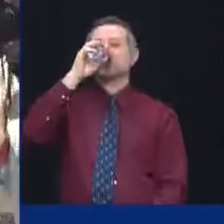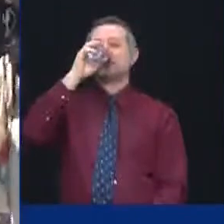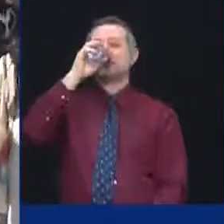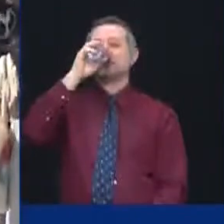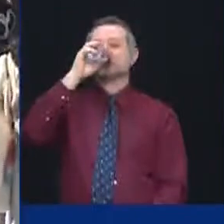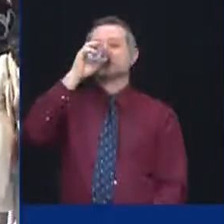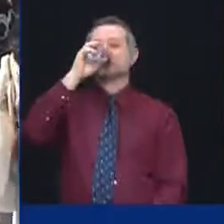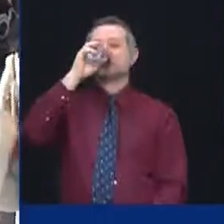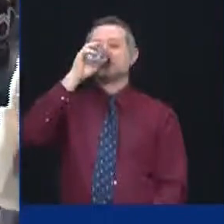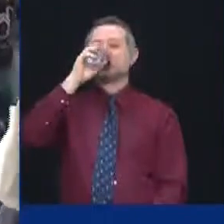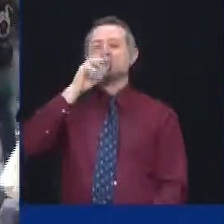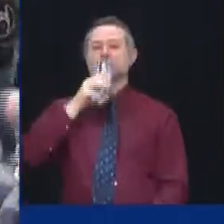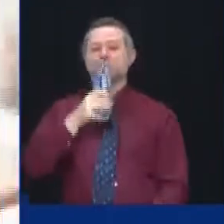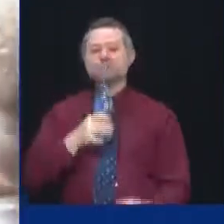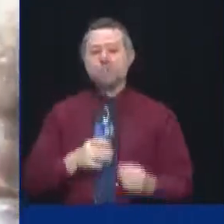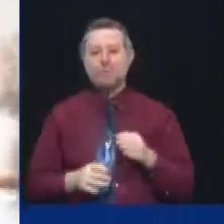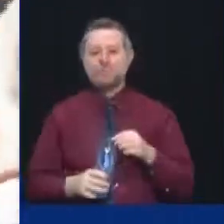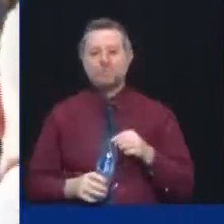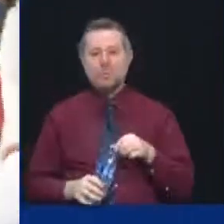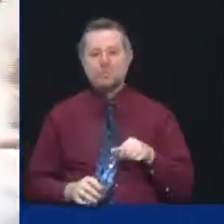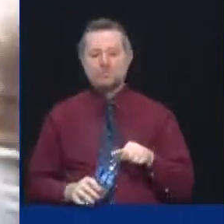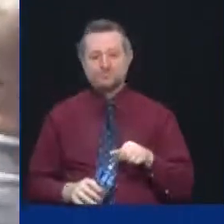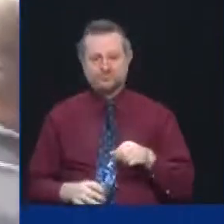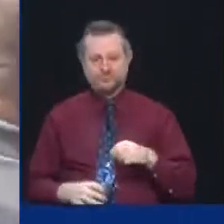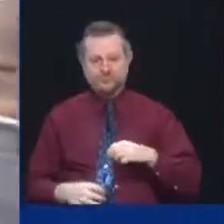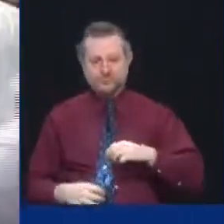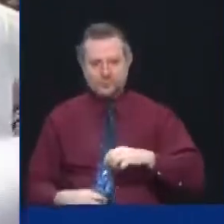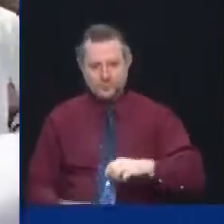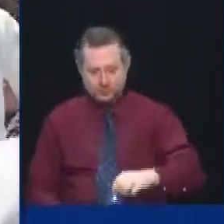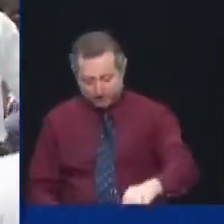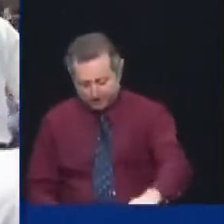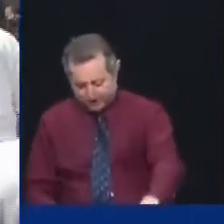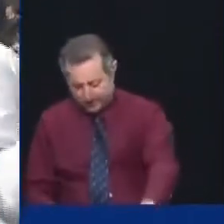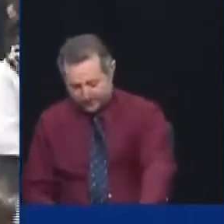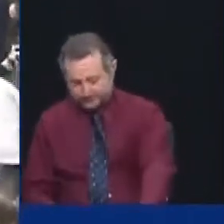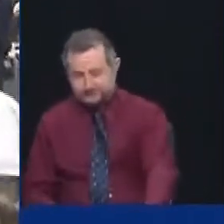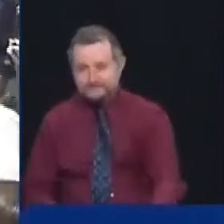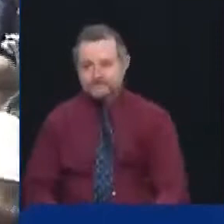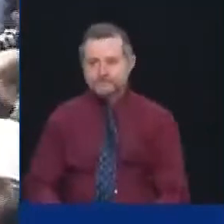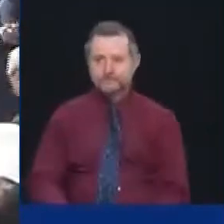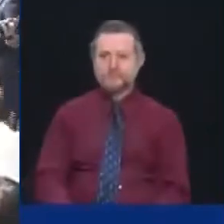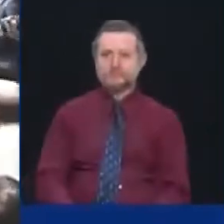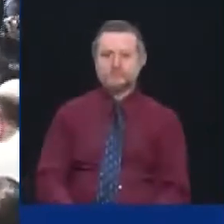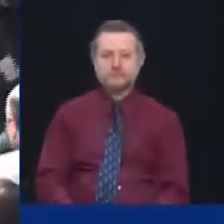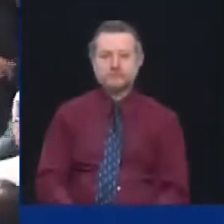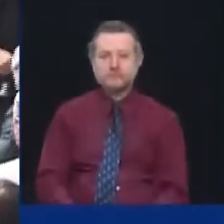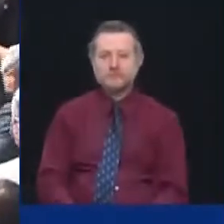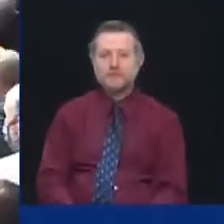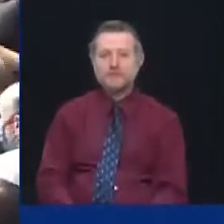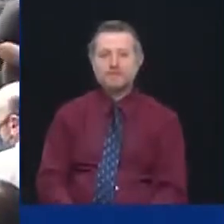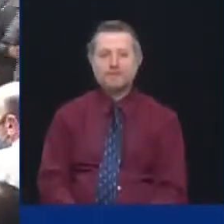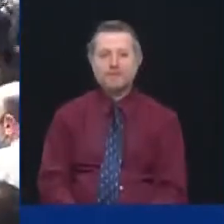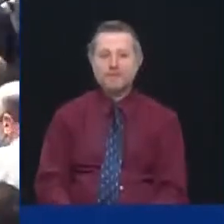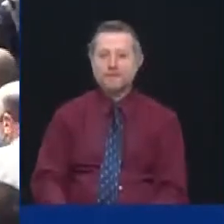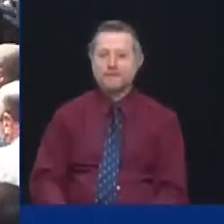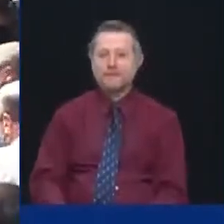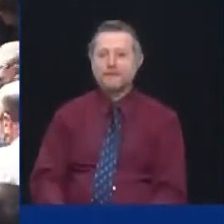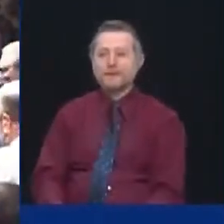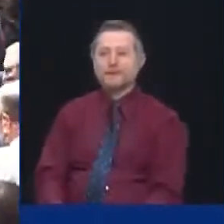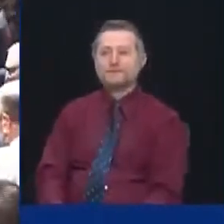Island Railroad with a new second track, a new third track, new stations. a new Belmont Arena that we're